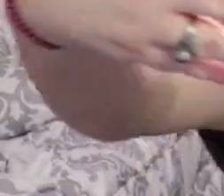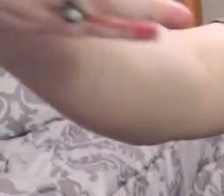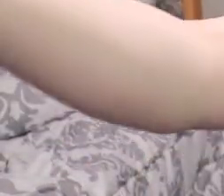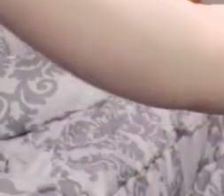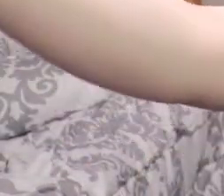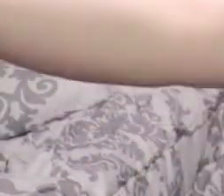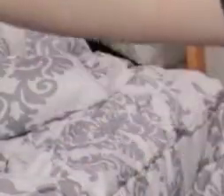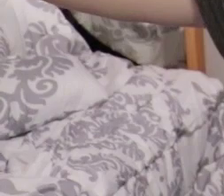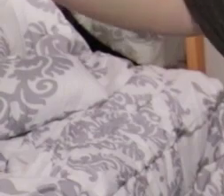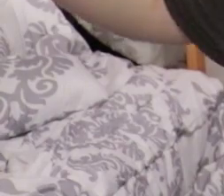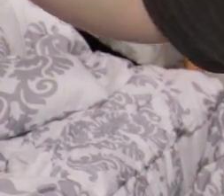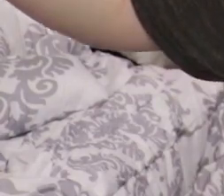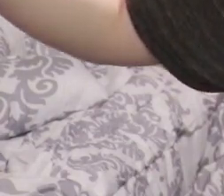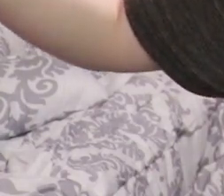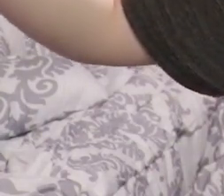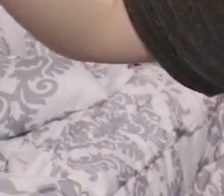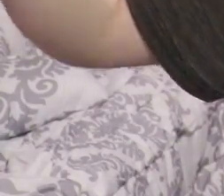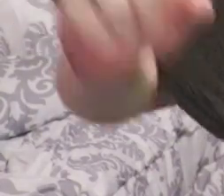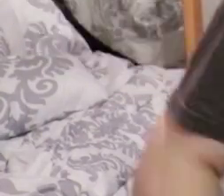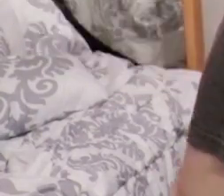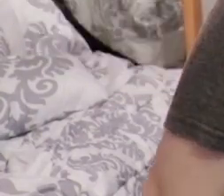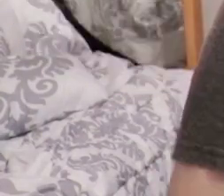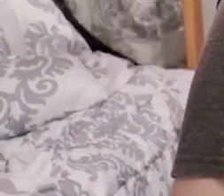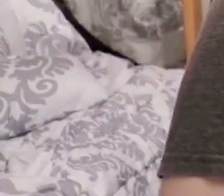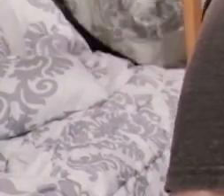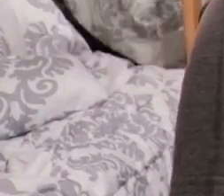the king, KSI.